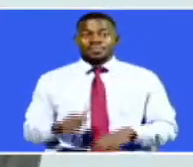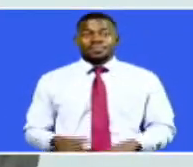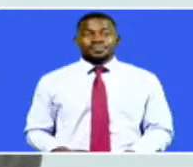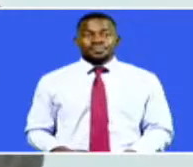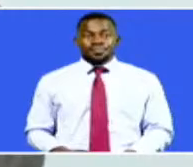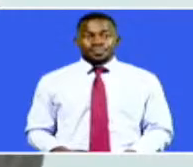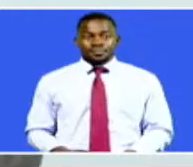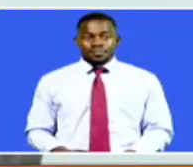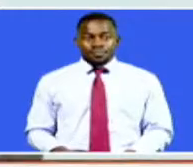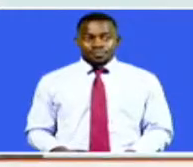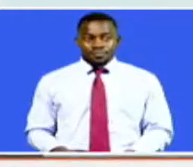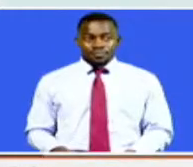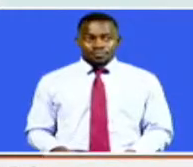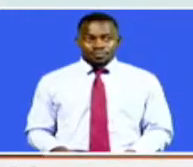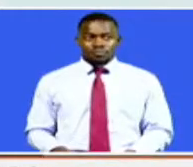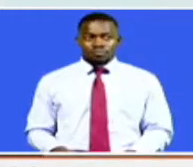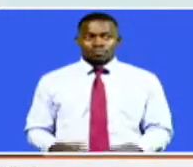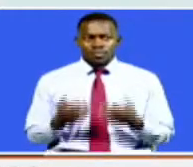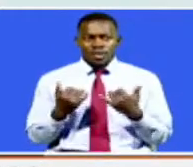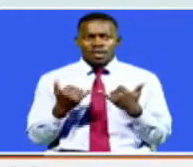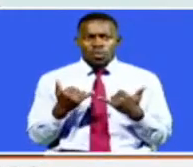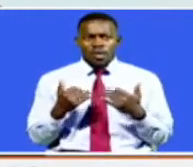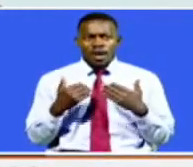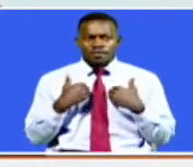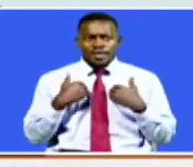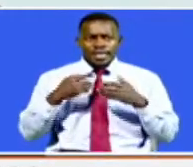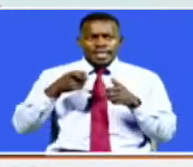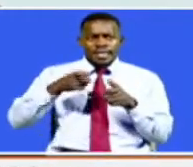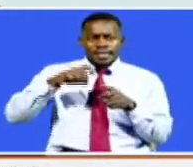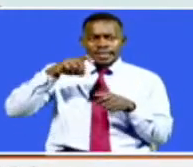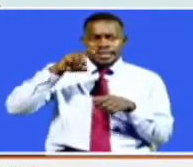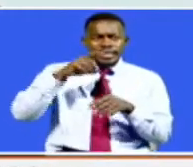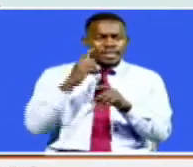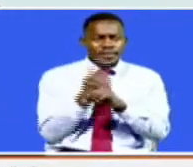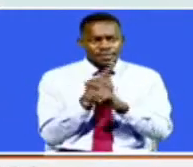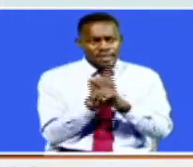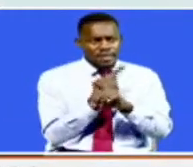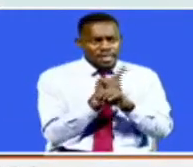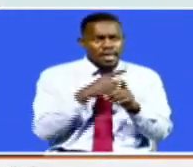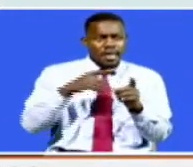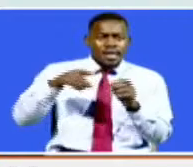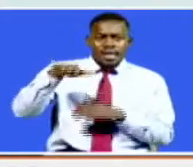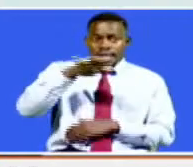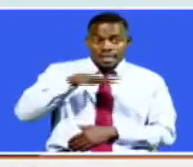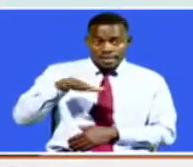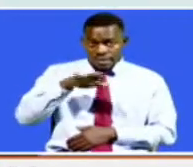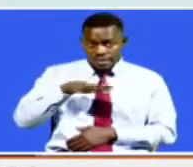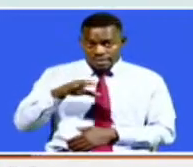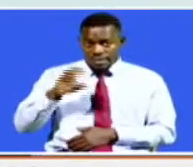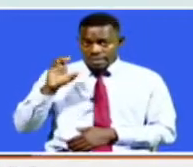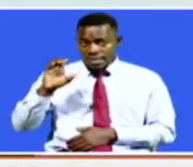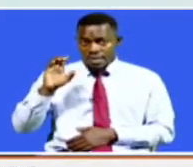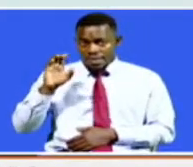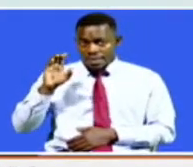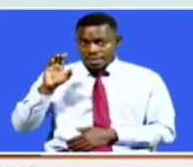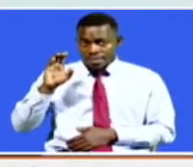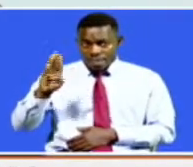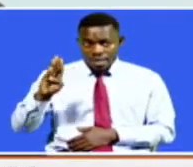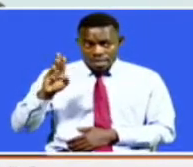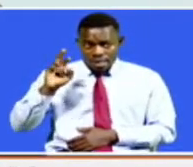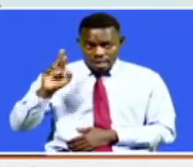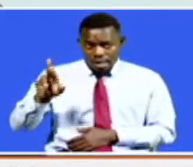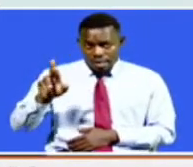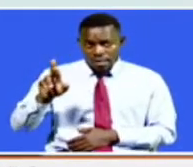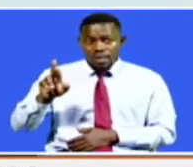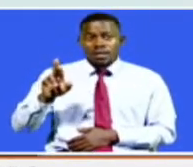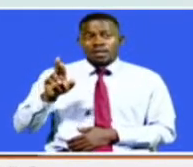The reason why we have increased significantly the CBR was